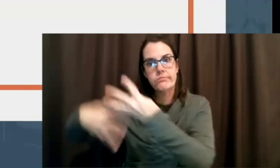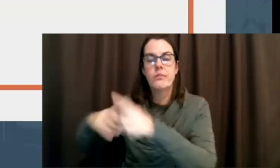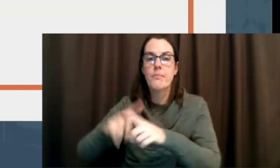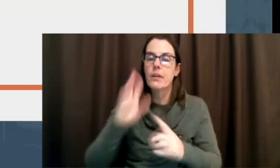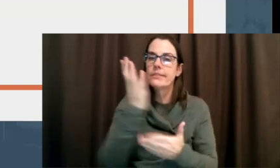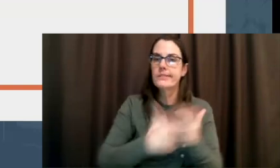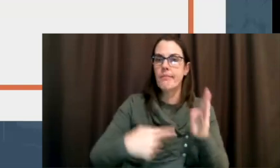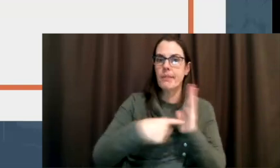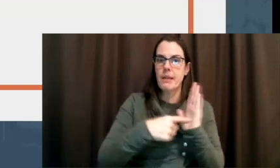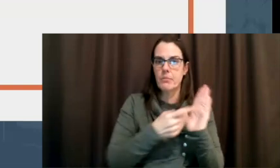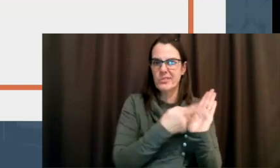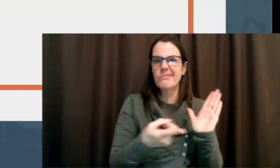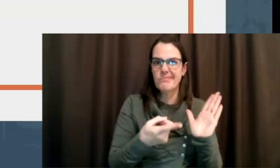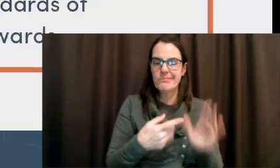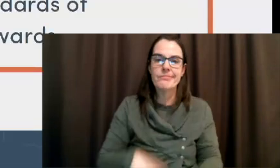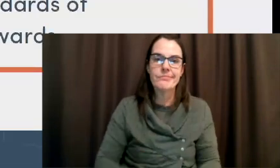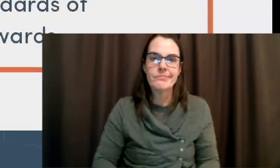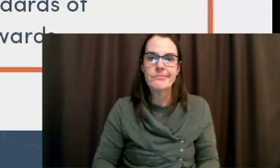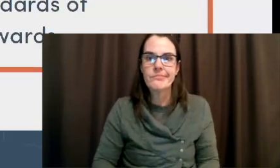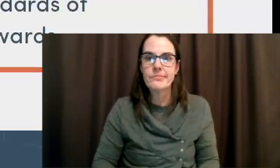of various components.